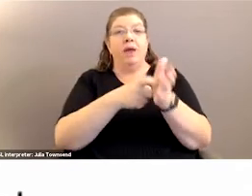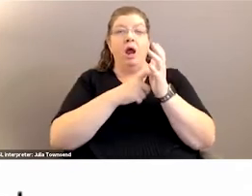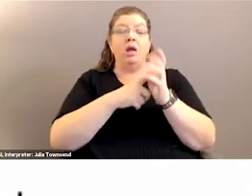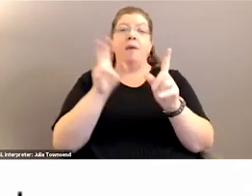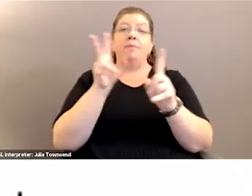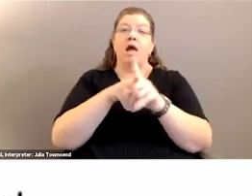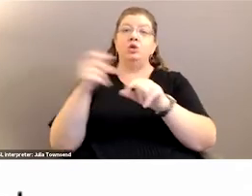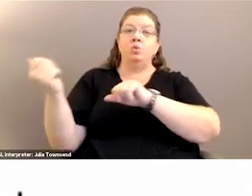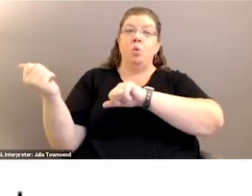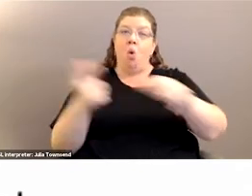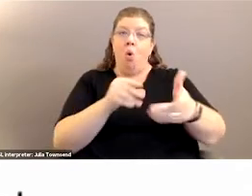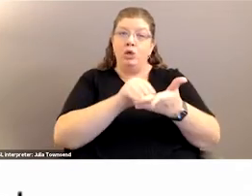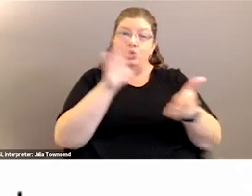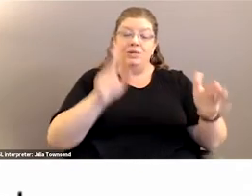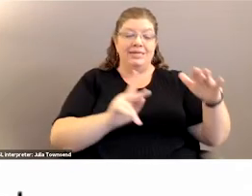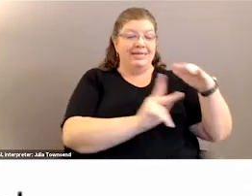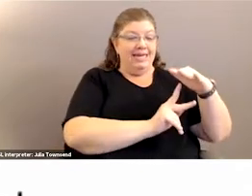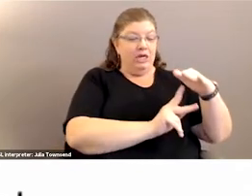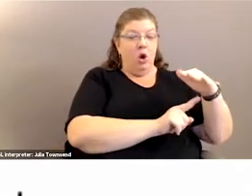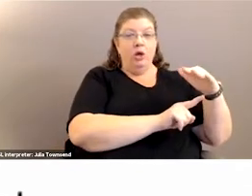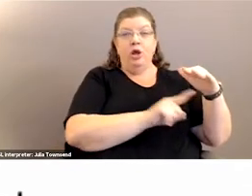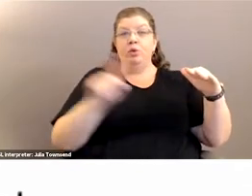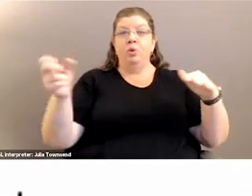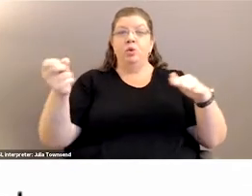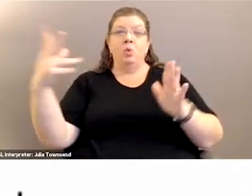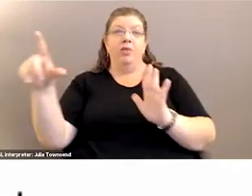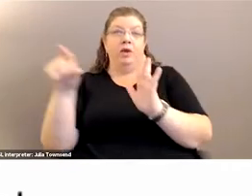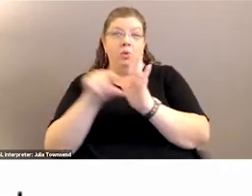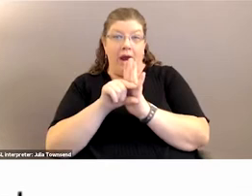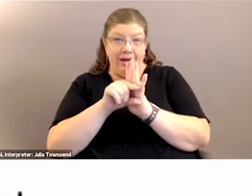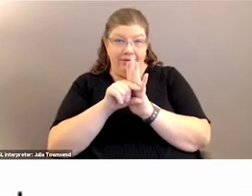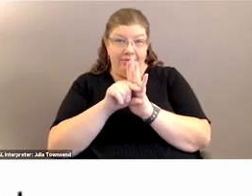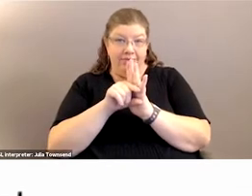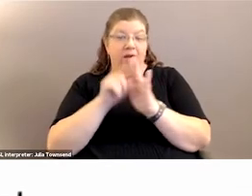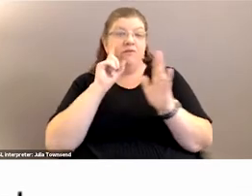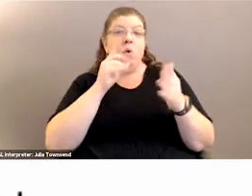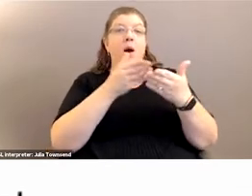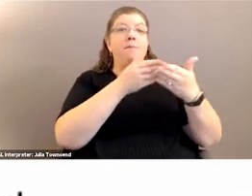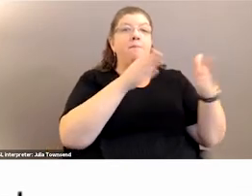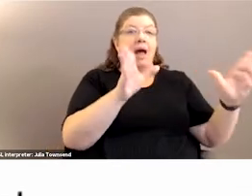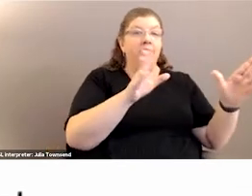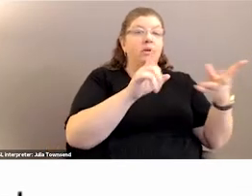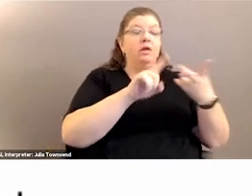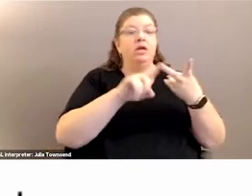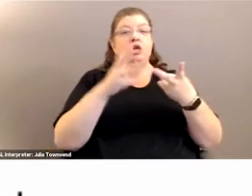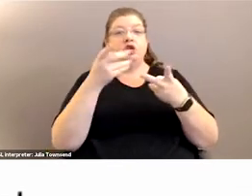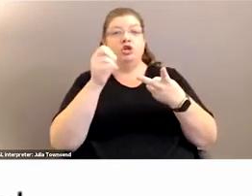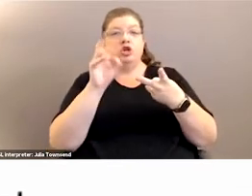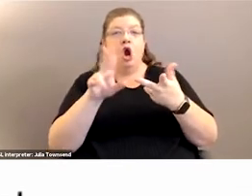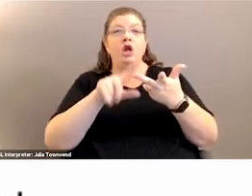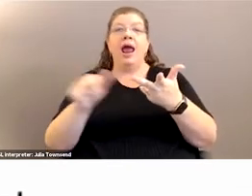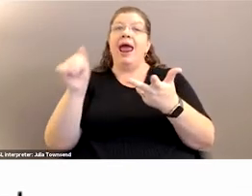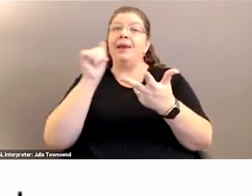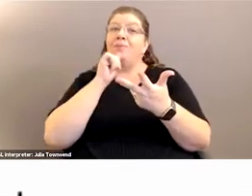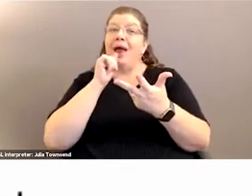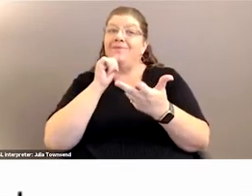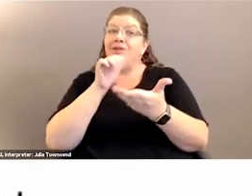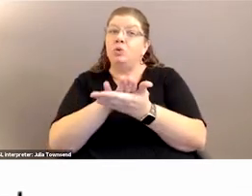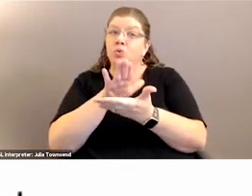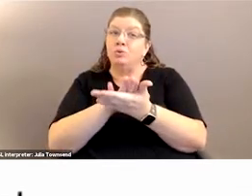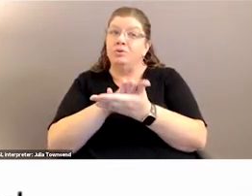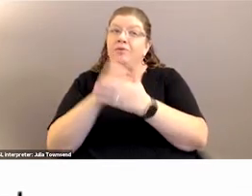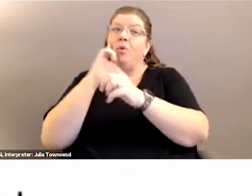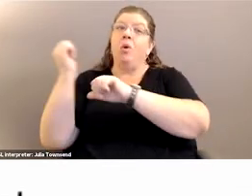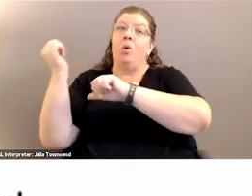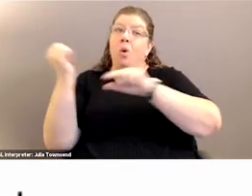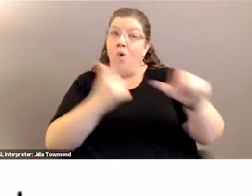students in kindergarten through 12th grade in public charter and private schools and all